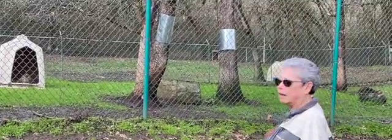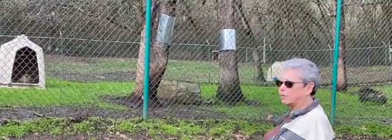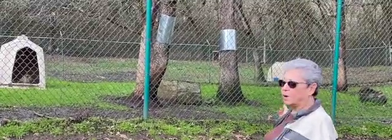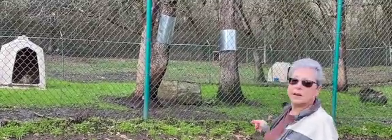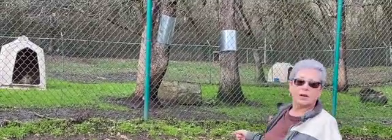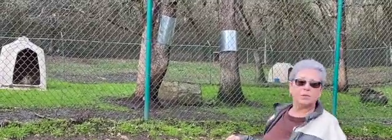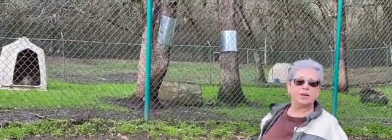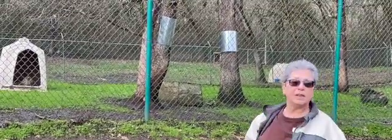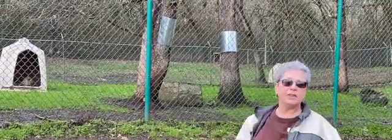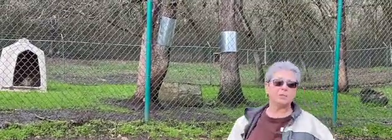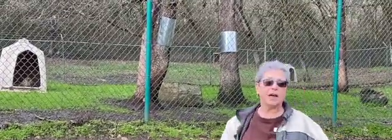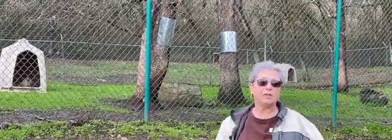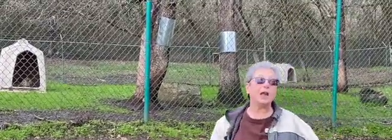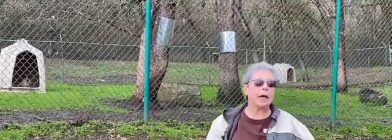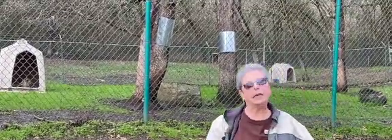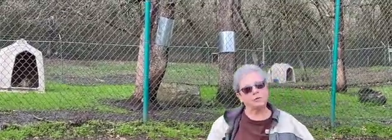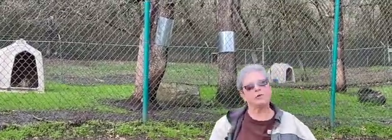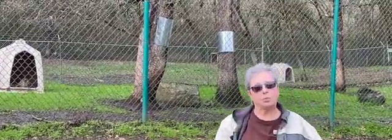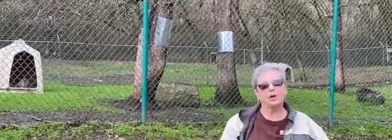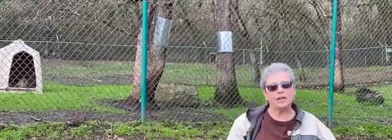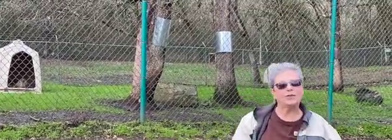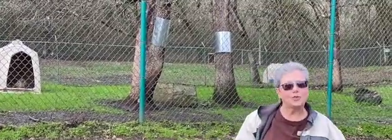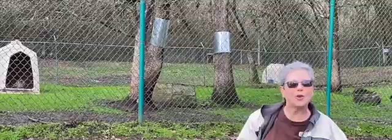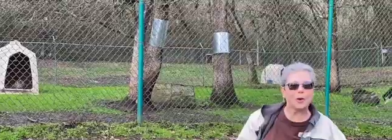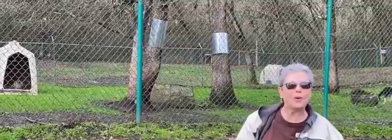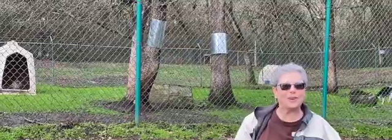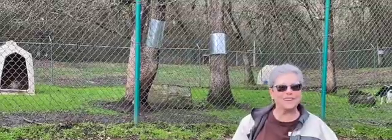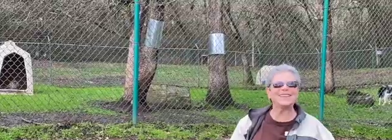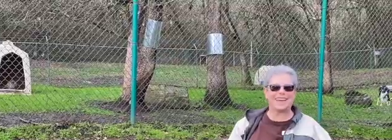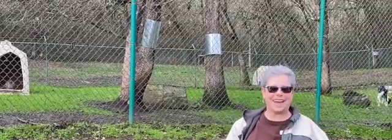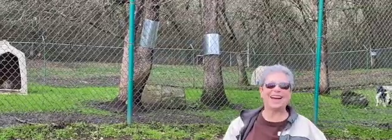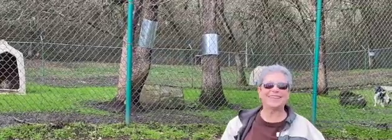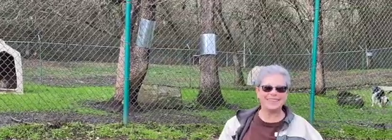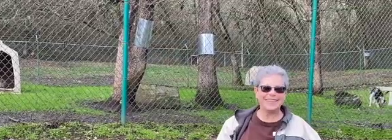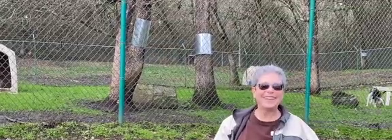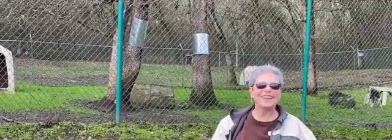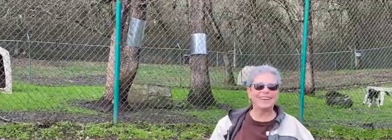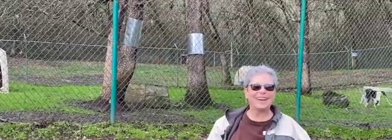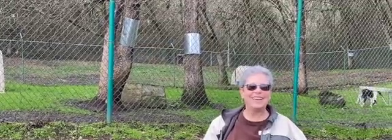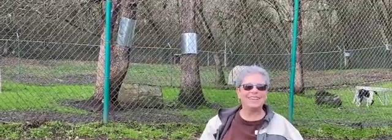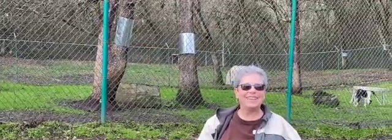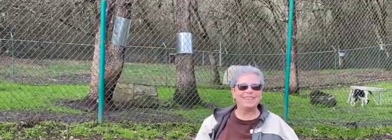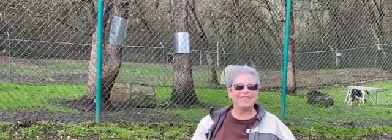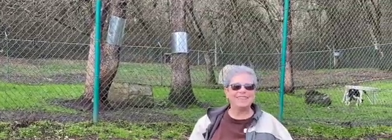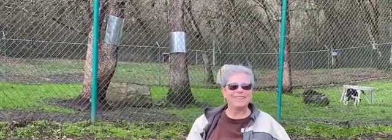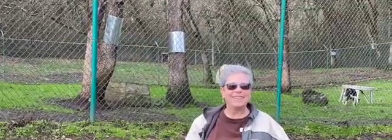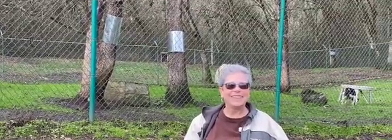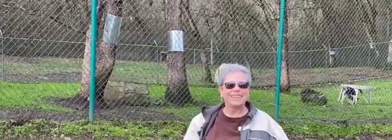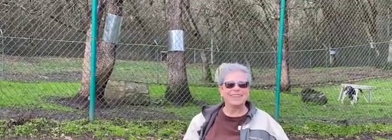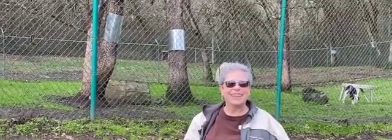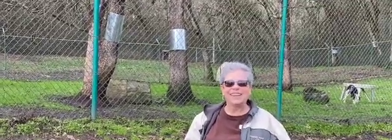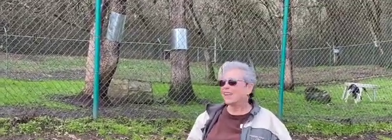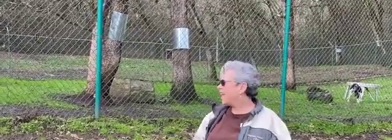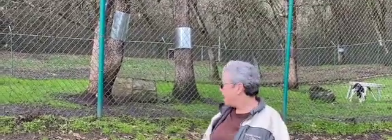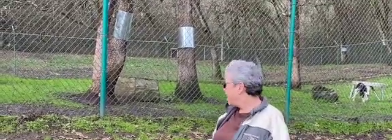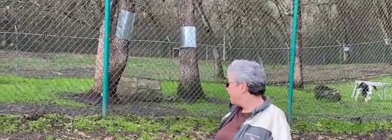DNA on Rhino, and he's about 9 different breeds. So, Whoa. Yeah. Yeah. That's an amazing story.